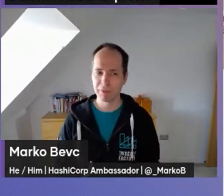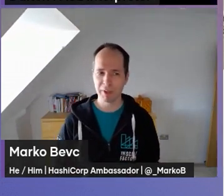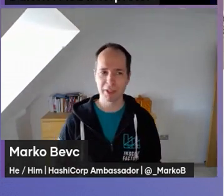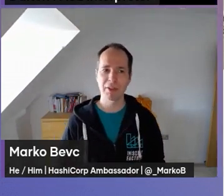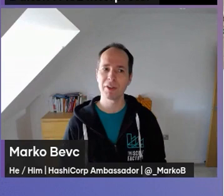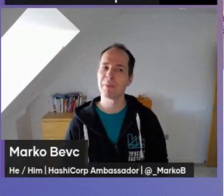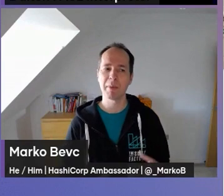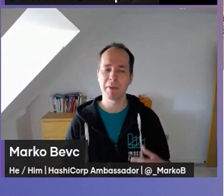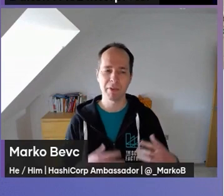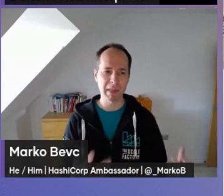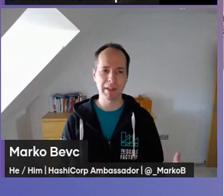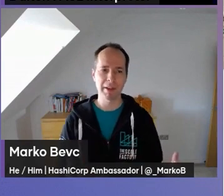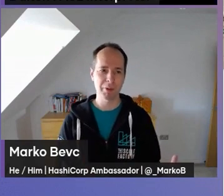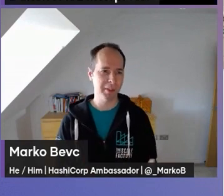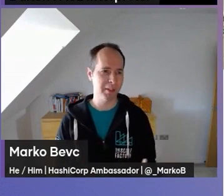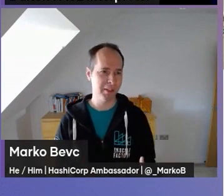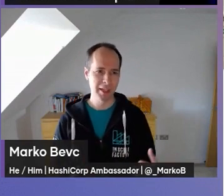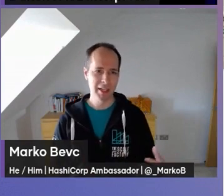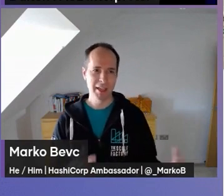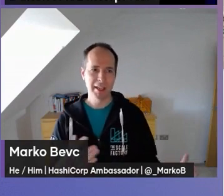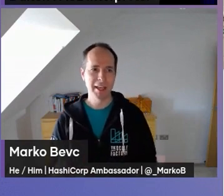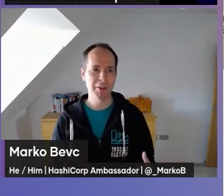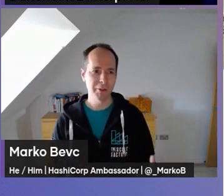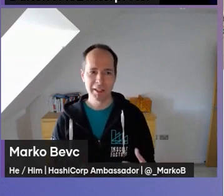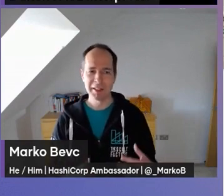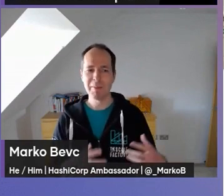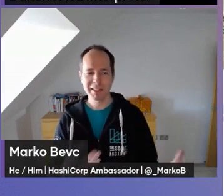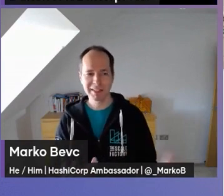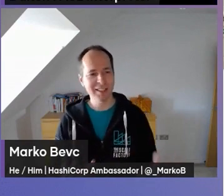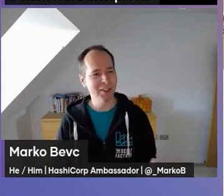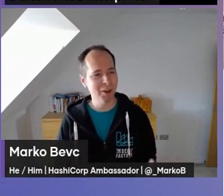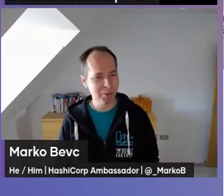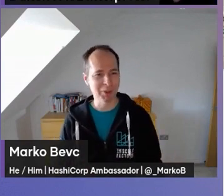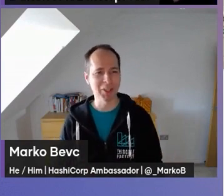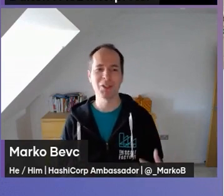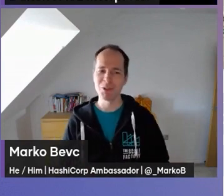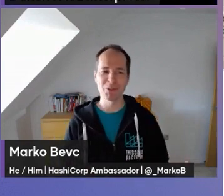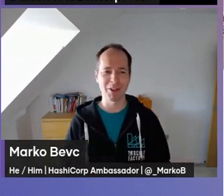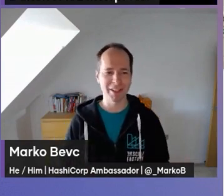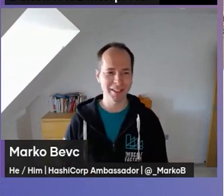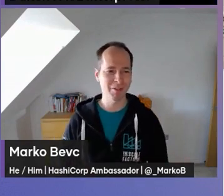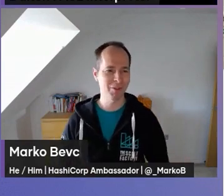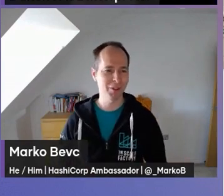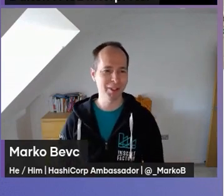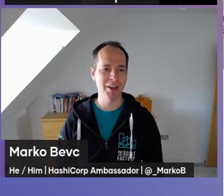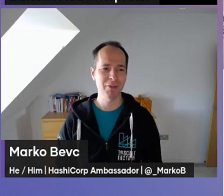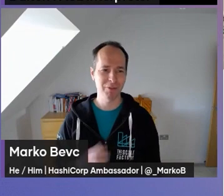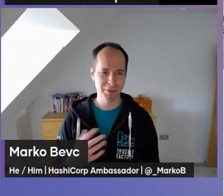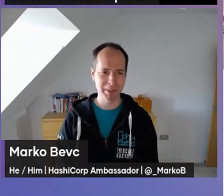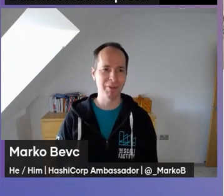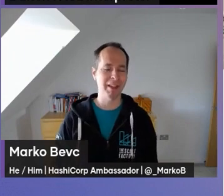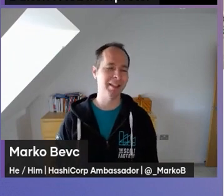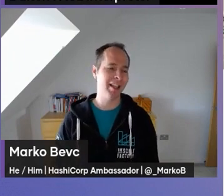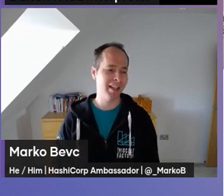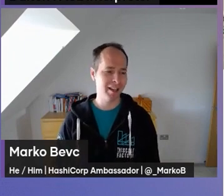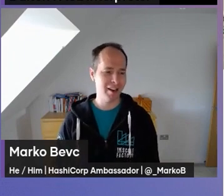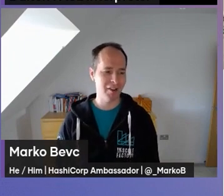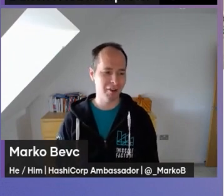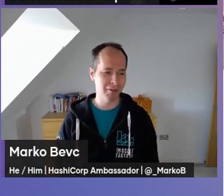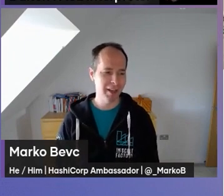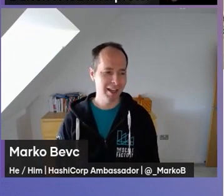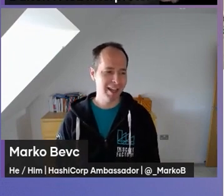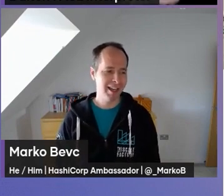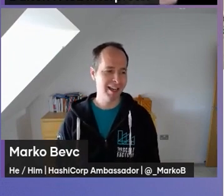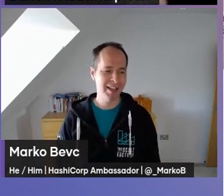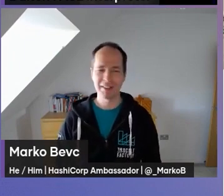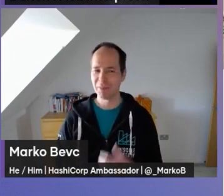or infrastructure, you're probably familiar with the kind of the mess that it comes with it, usually, if you're not kind of specifically taken care